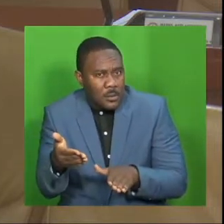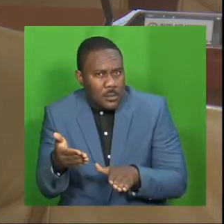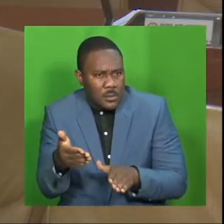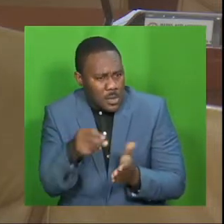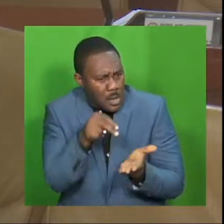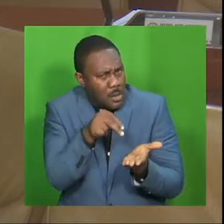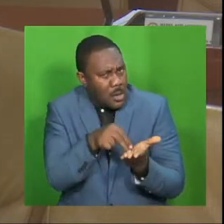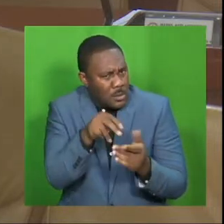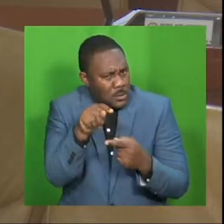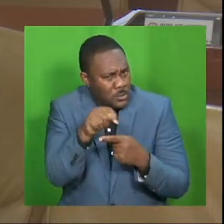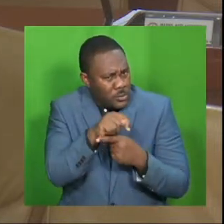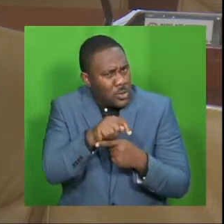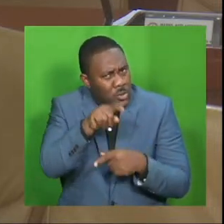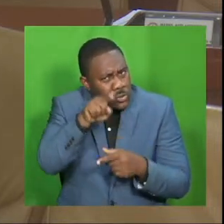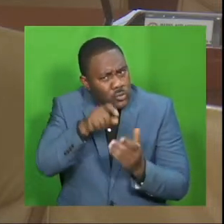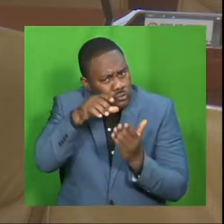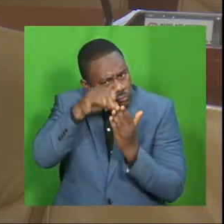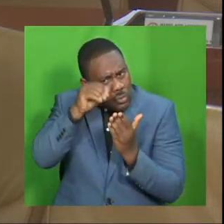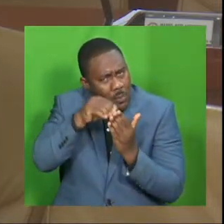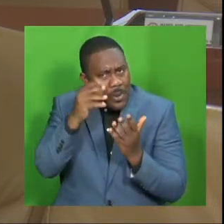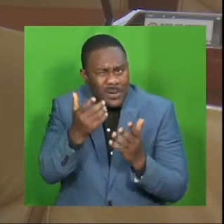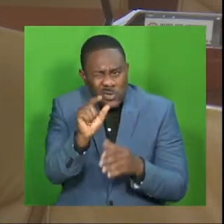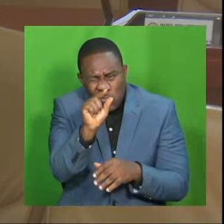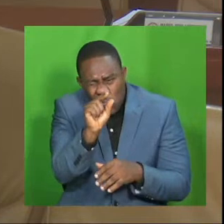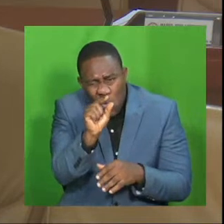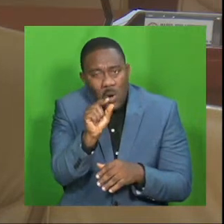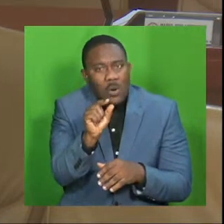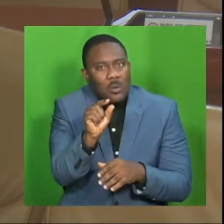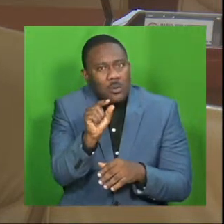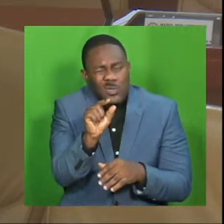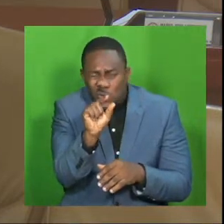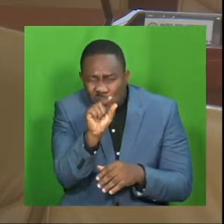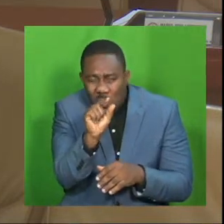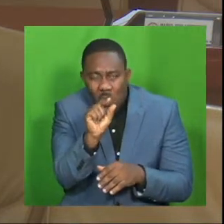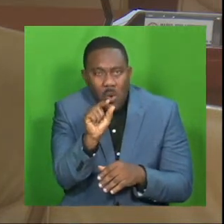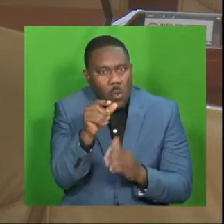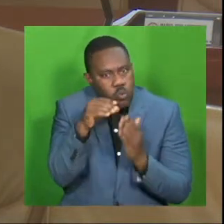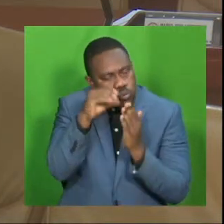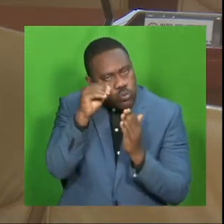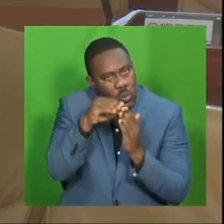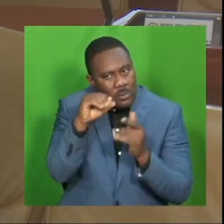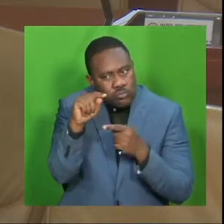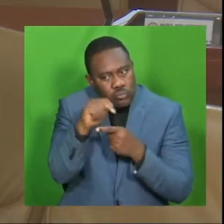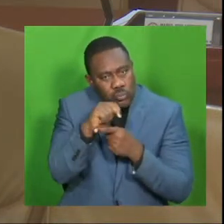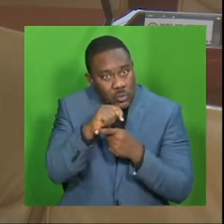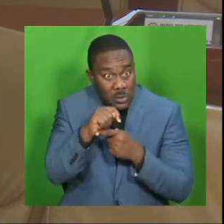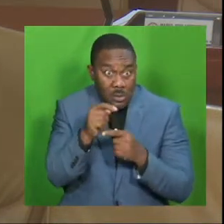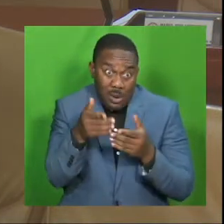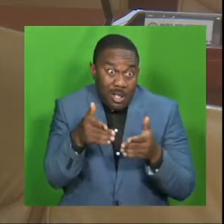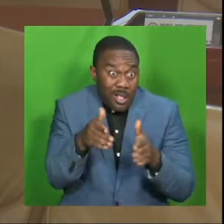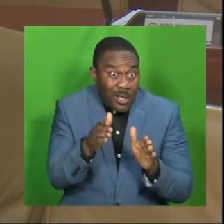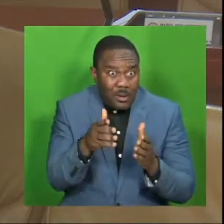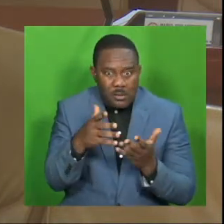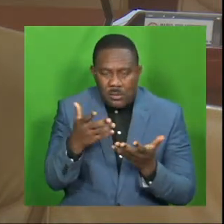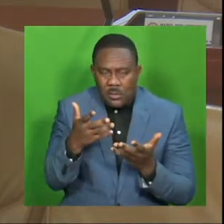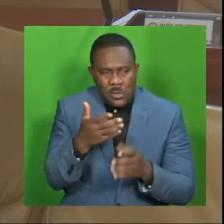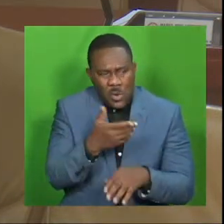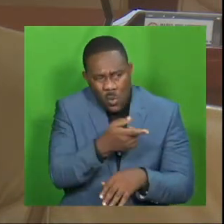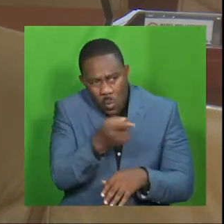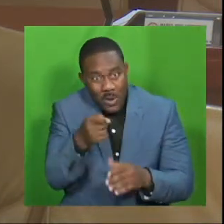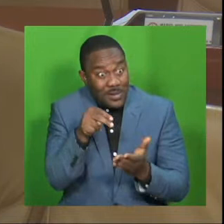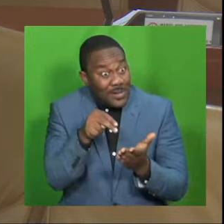training should be able to have just a course, a little component of training that will allow everybody who is in